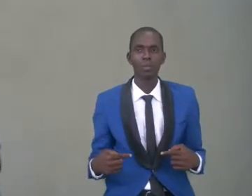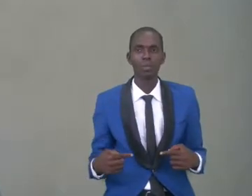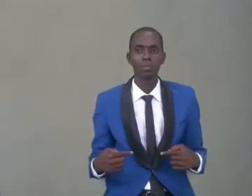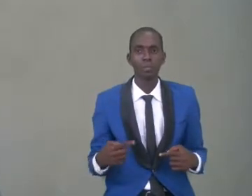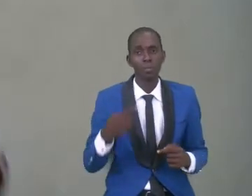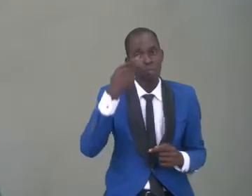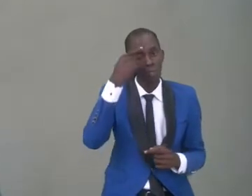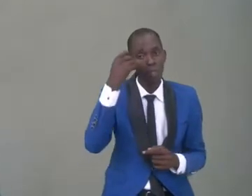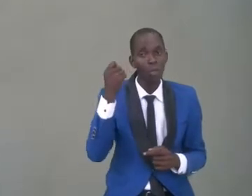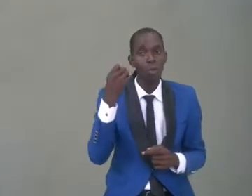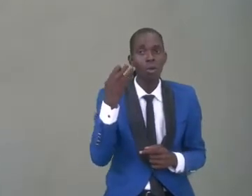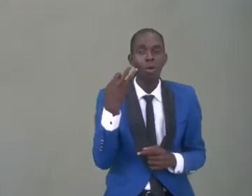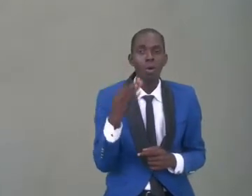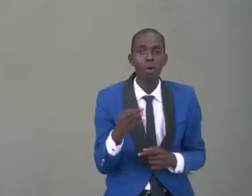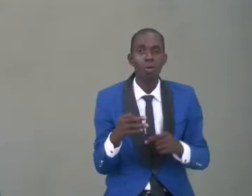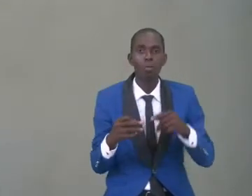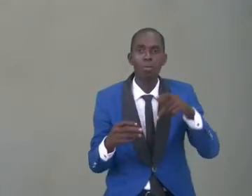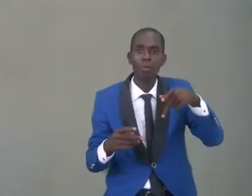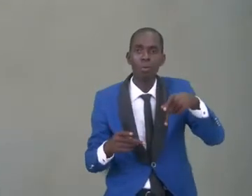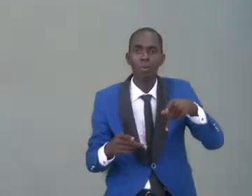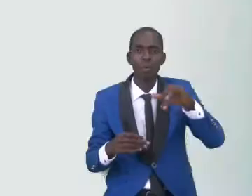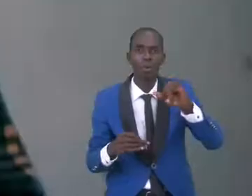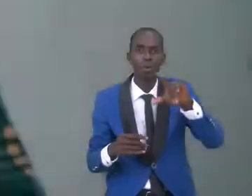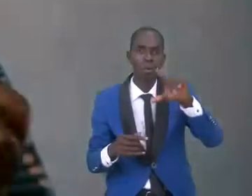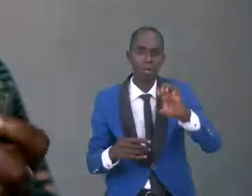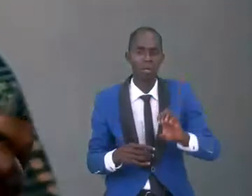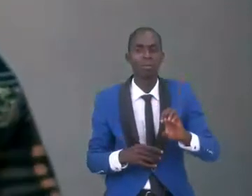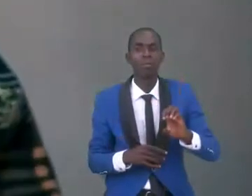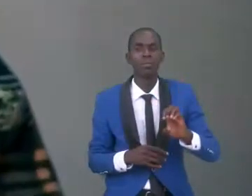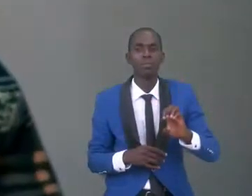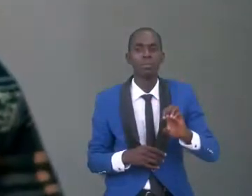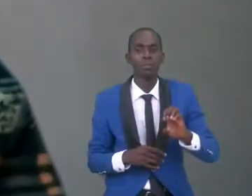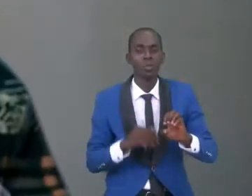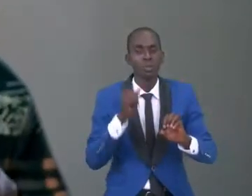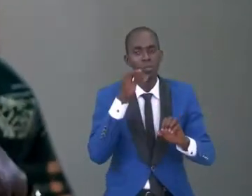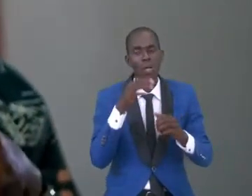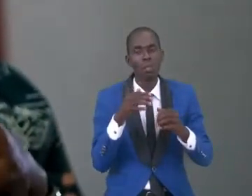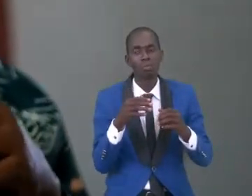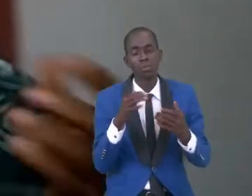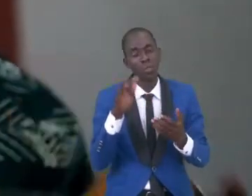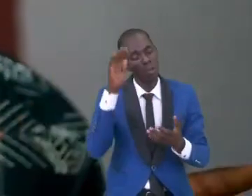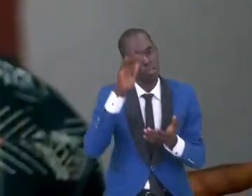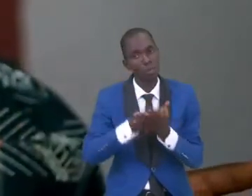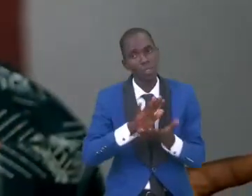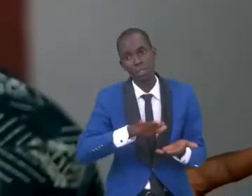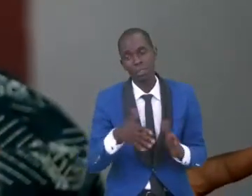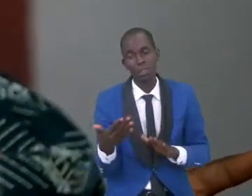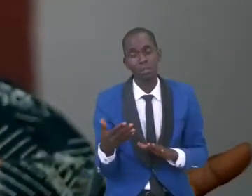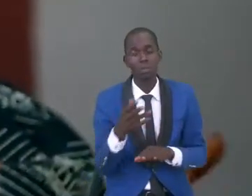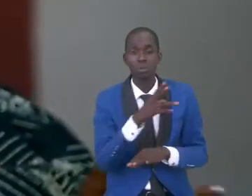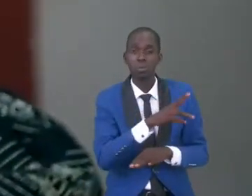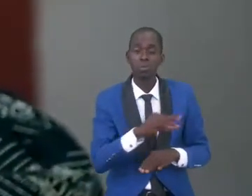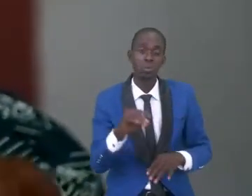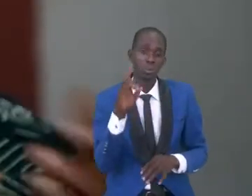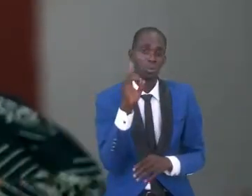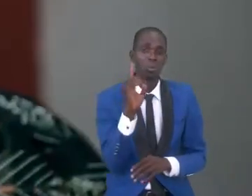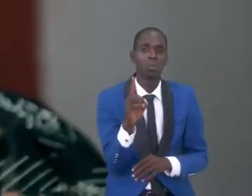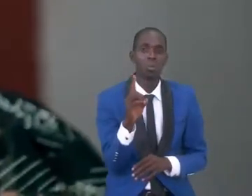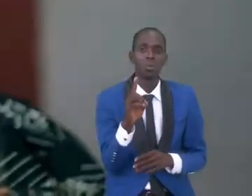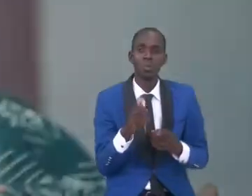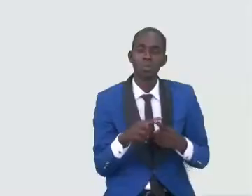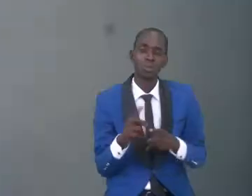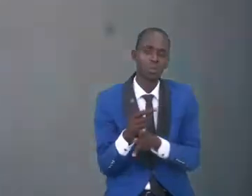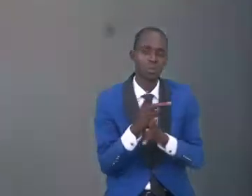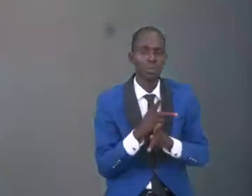because of pie and ulcer. I lost my husband. Nobody to care for